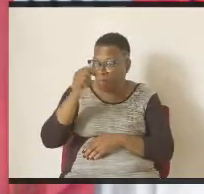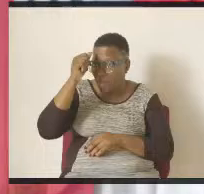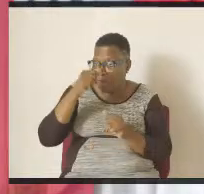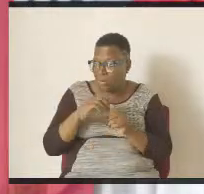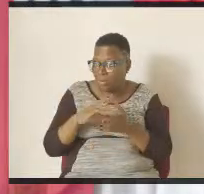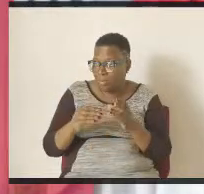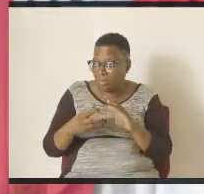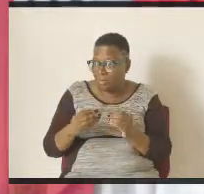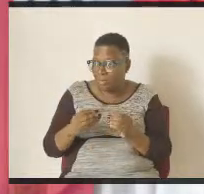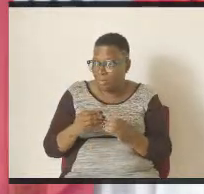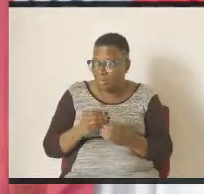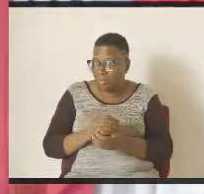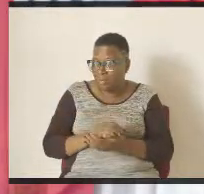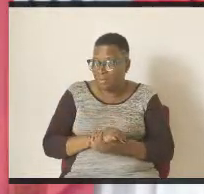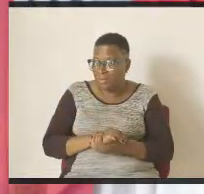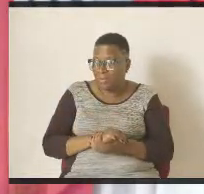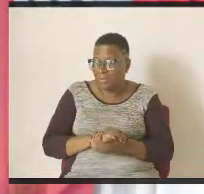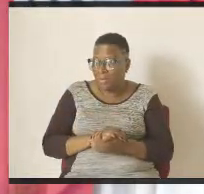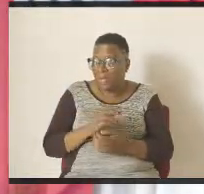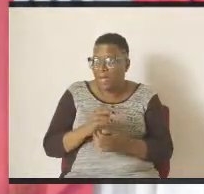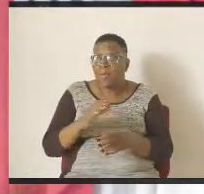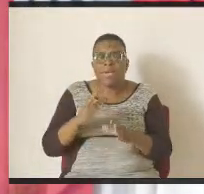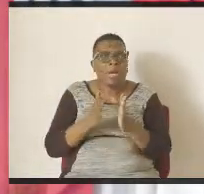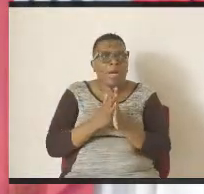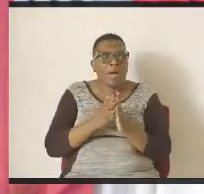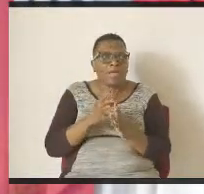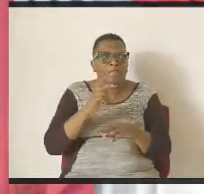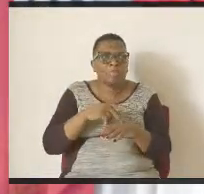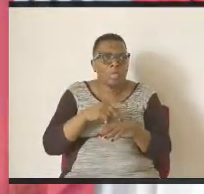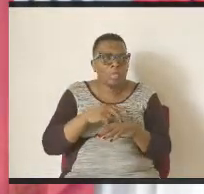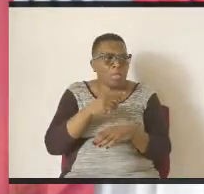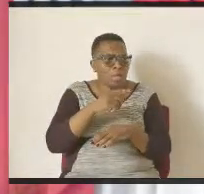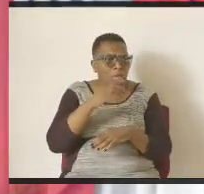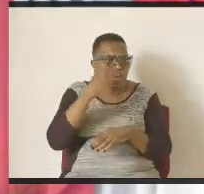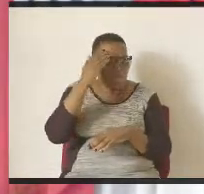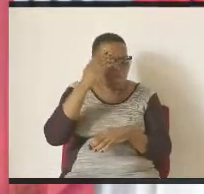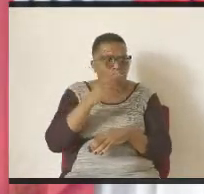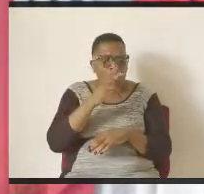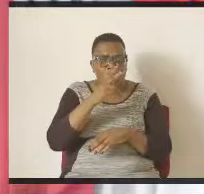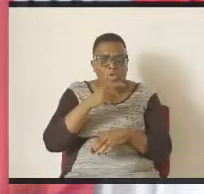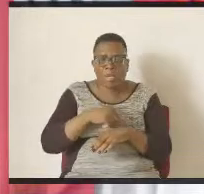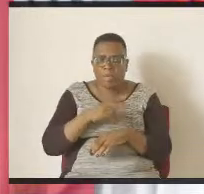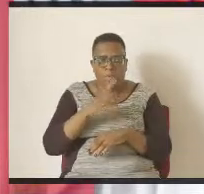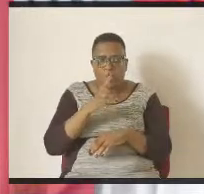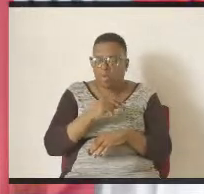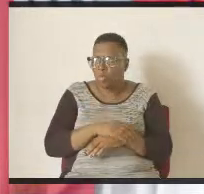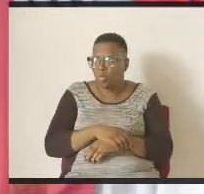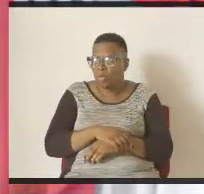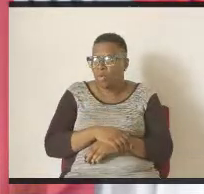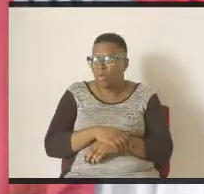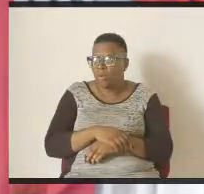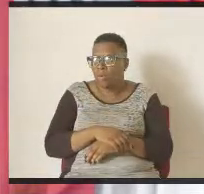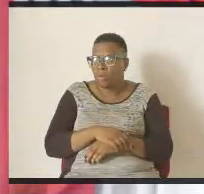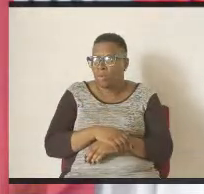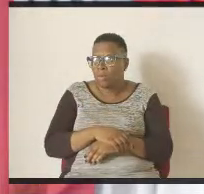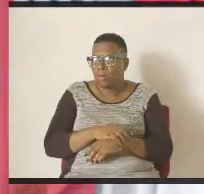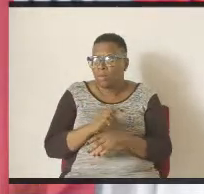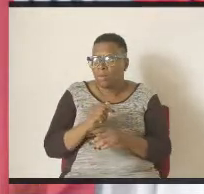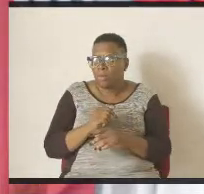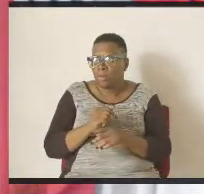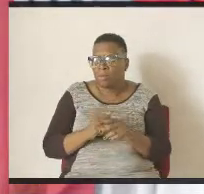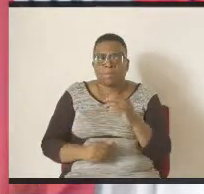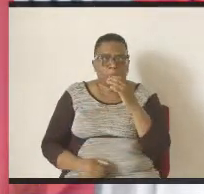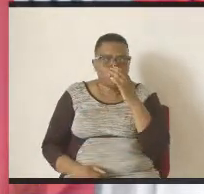When the people were asked, "Hey, Pilate wanted to release Jesus. He really wanted to. Why? What has he done? He's